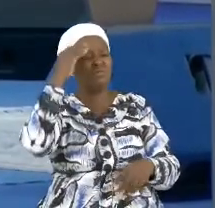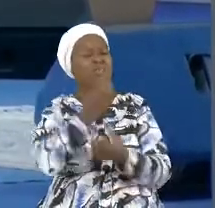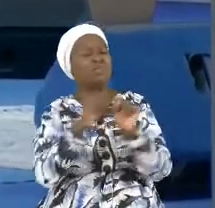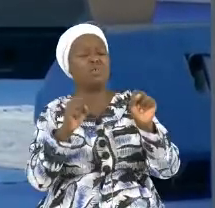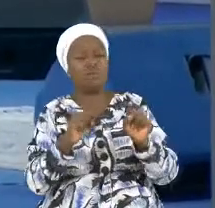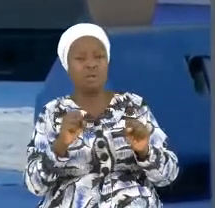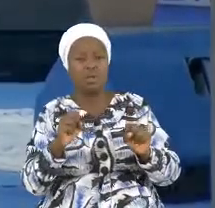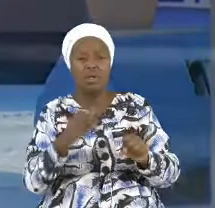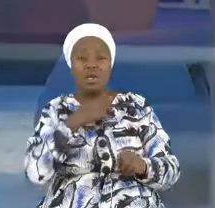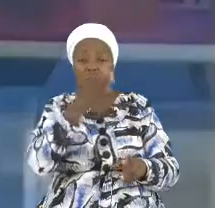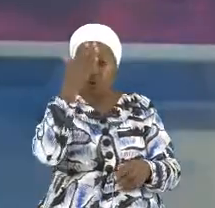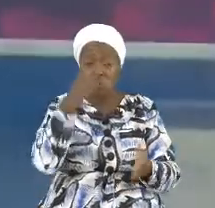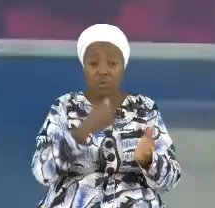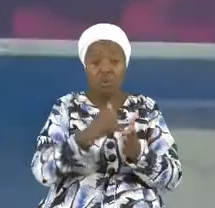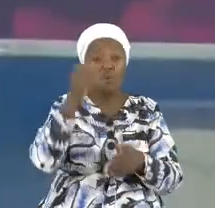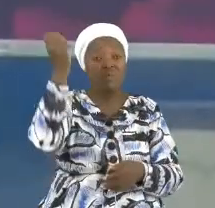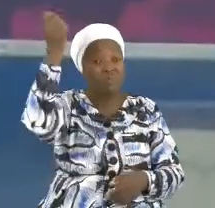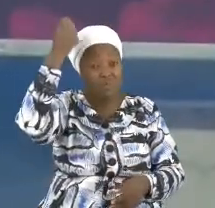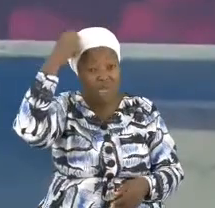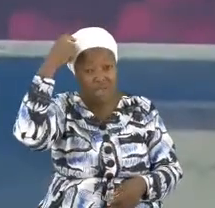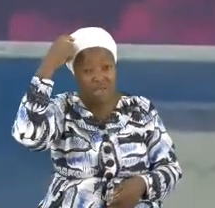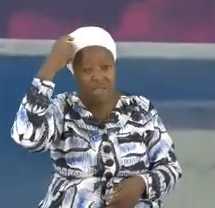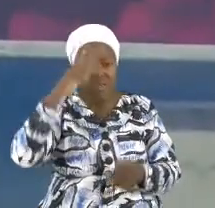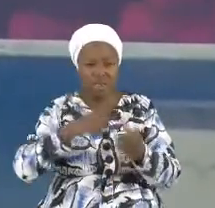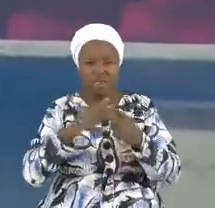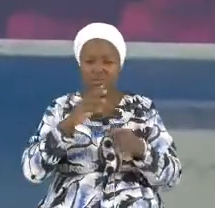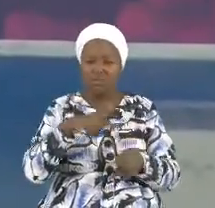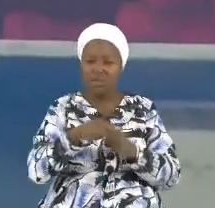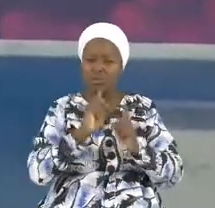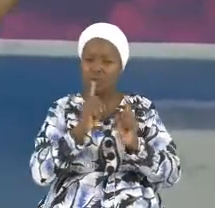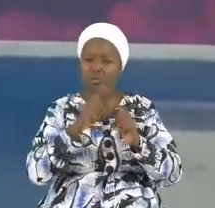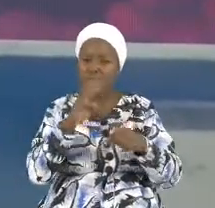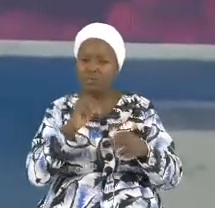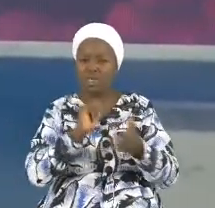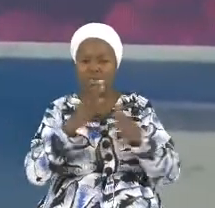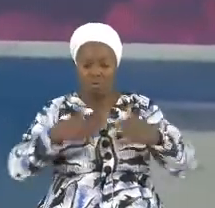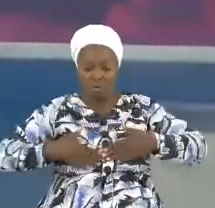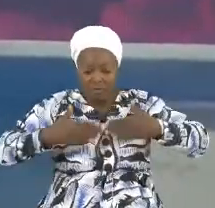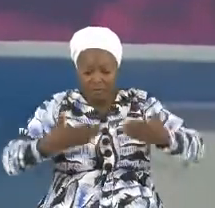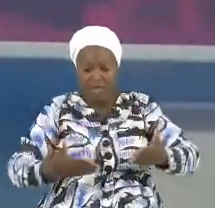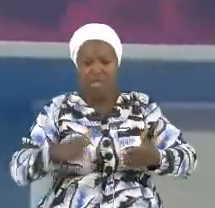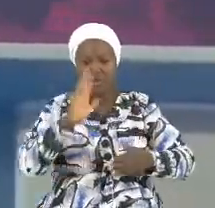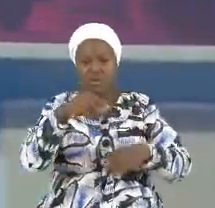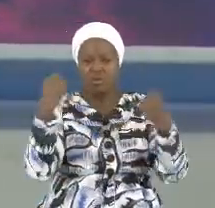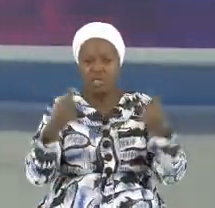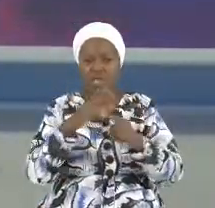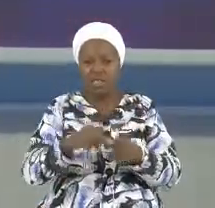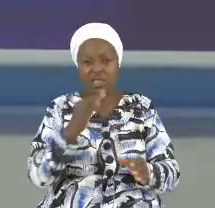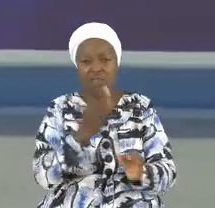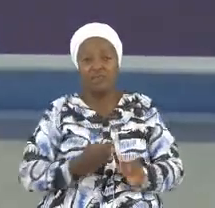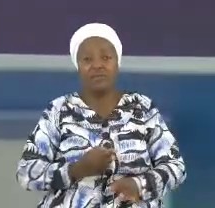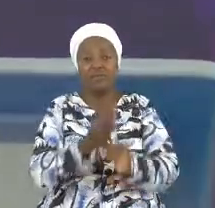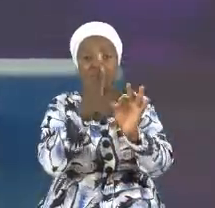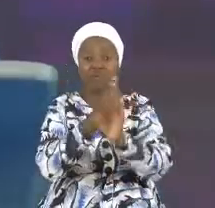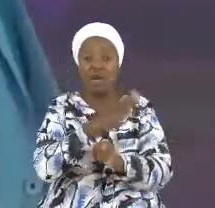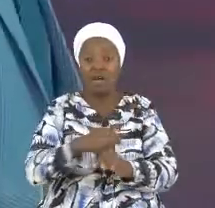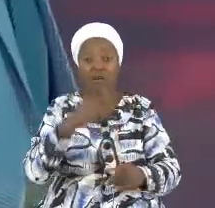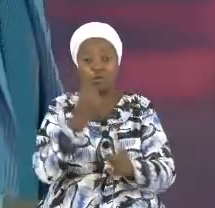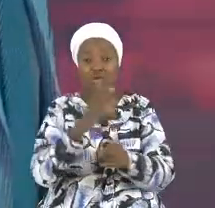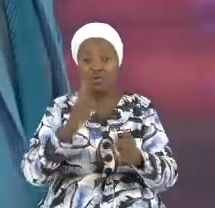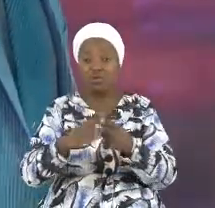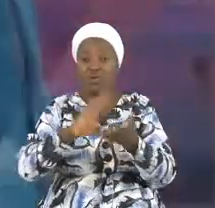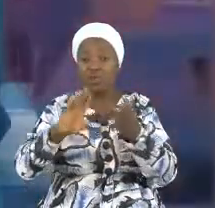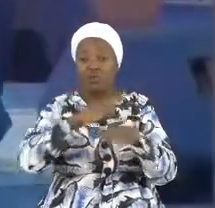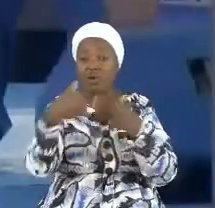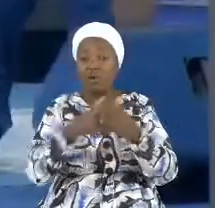confess our sins, he's faithful and just to forgive us and to cleanse us from all unrighteousness. Say, Pastor, I can tell you